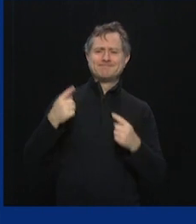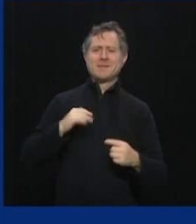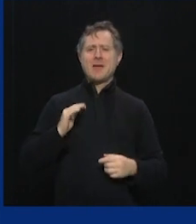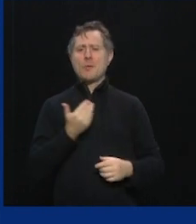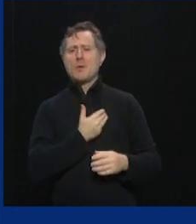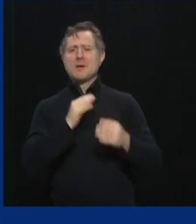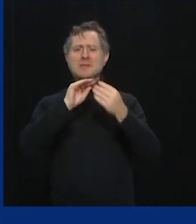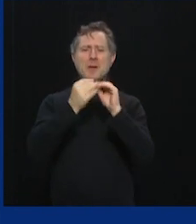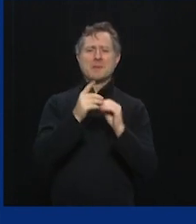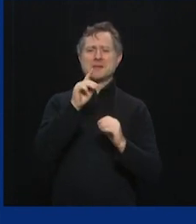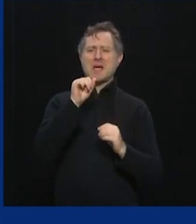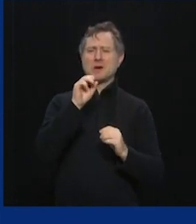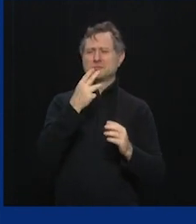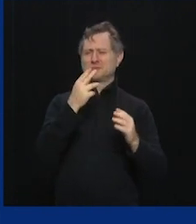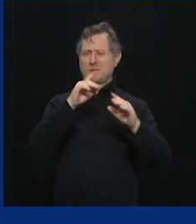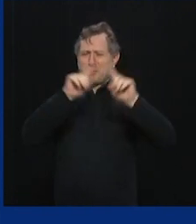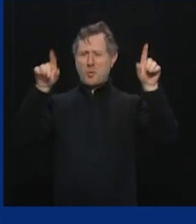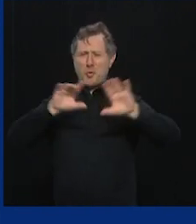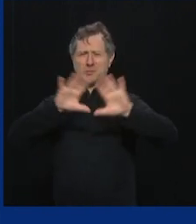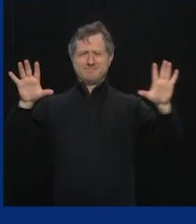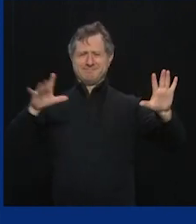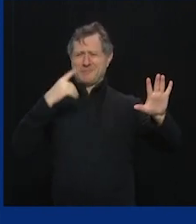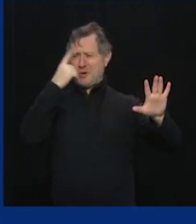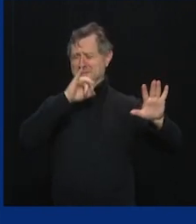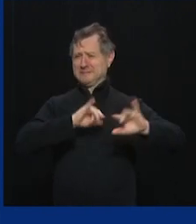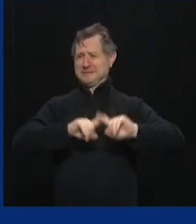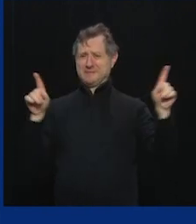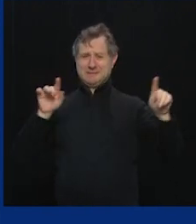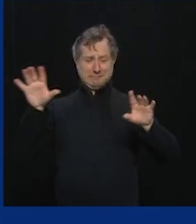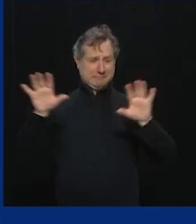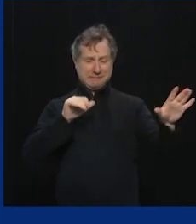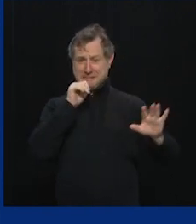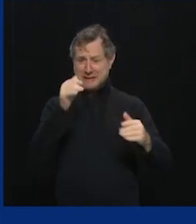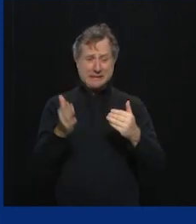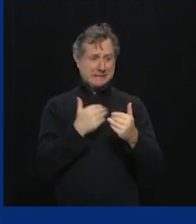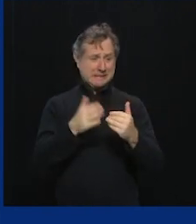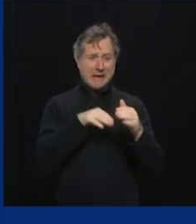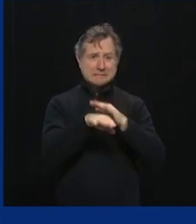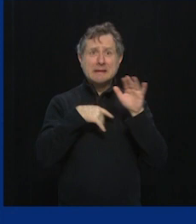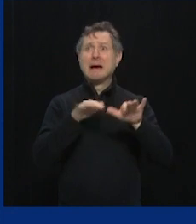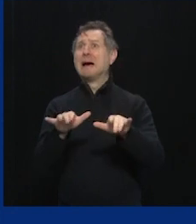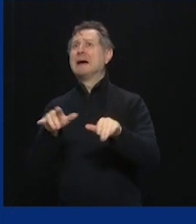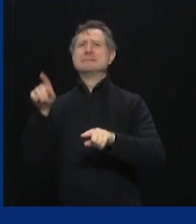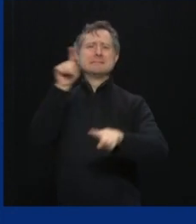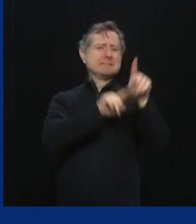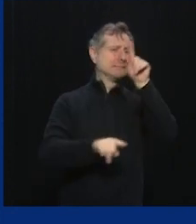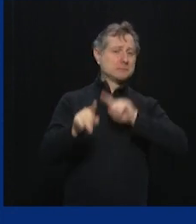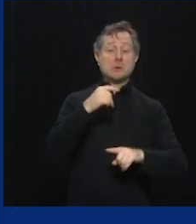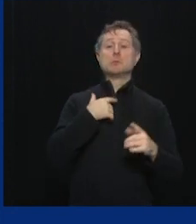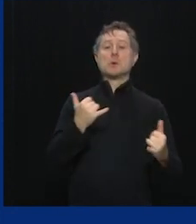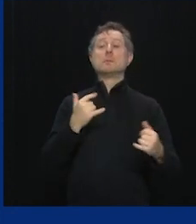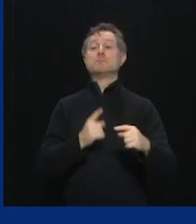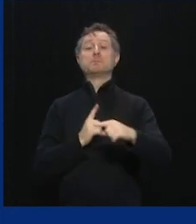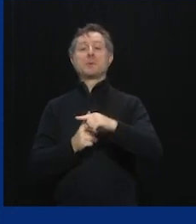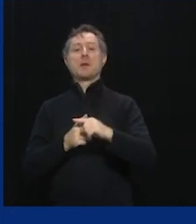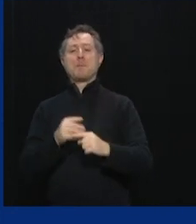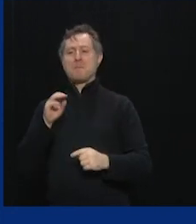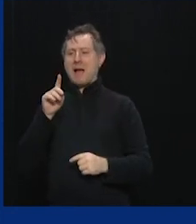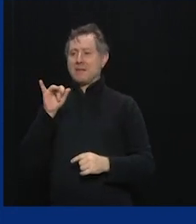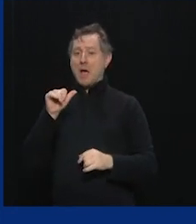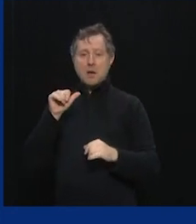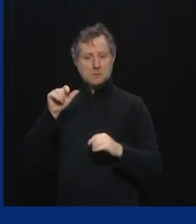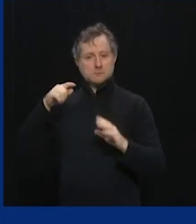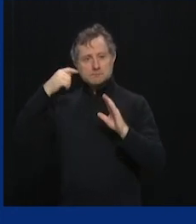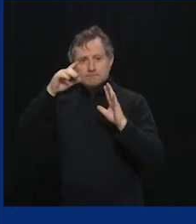in different places, they're not easily accessible, and that the residents of this state, as well as the media, ought to be able to go to one common